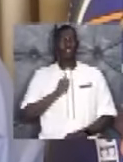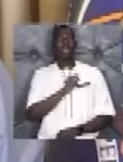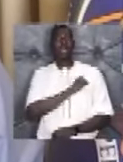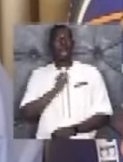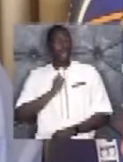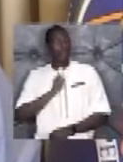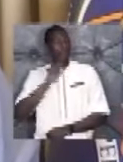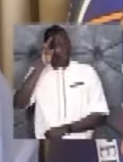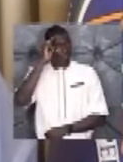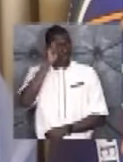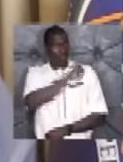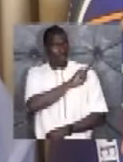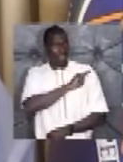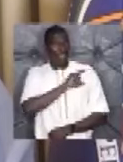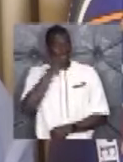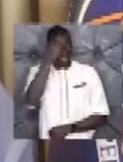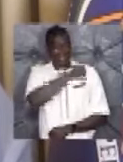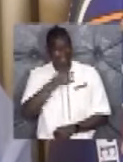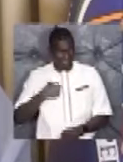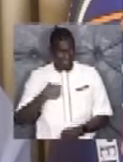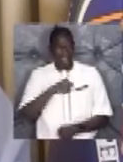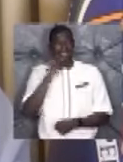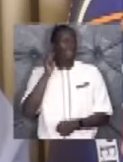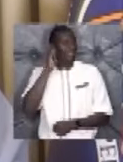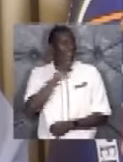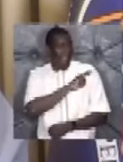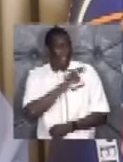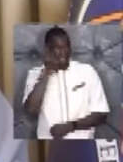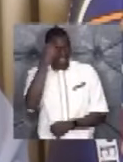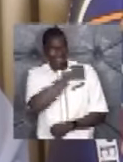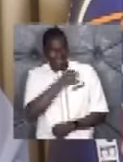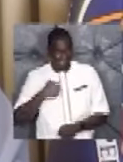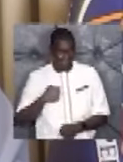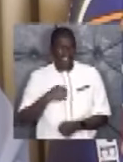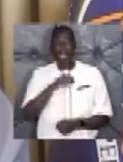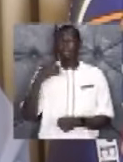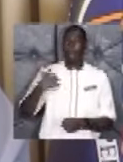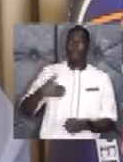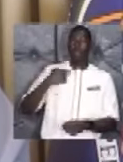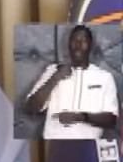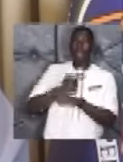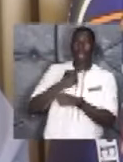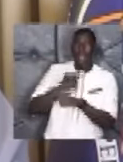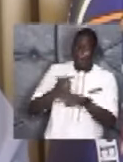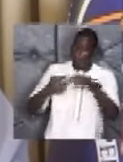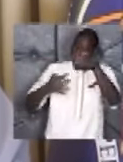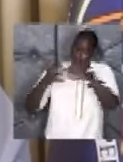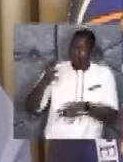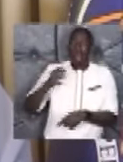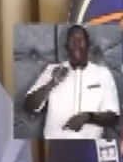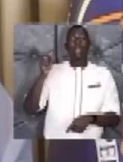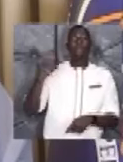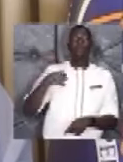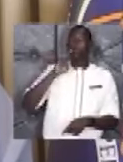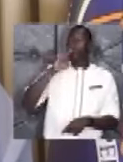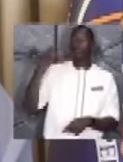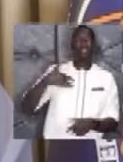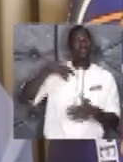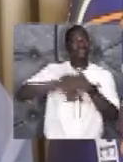Our Christian brothers and sisters, fellow Gambians and